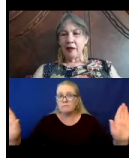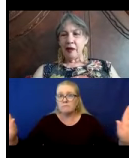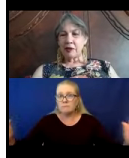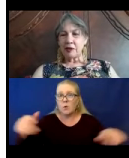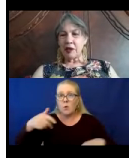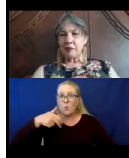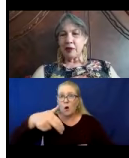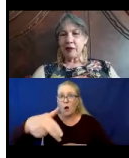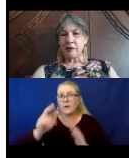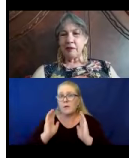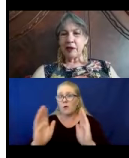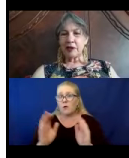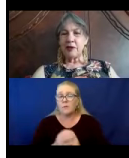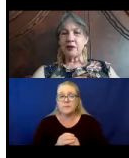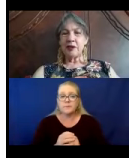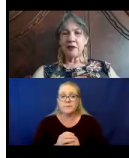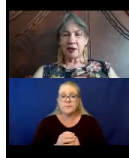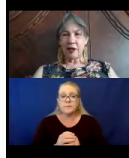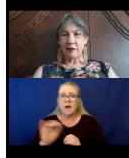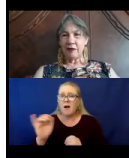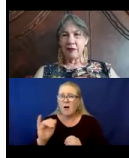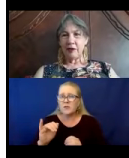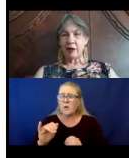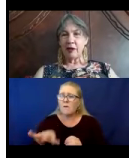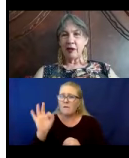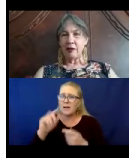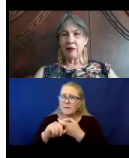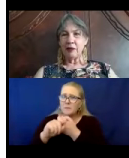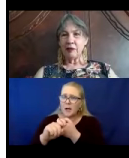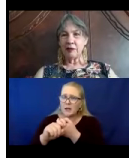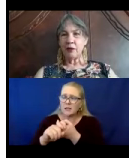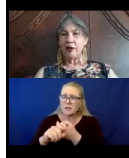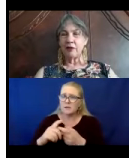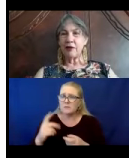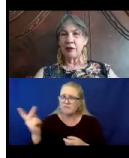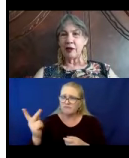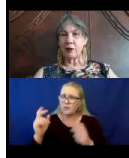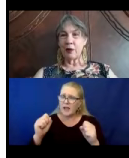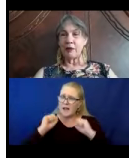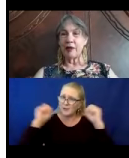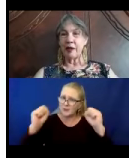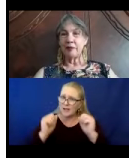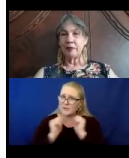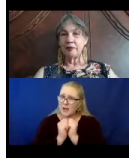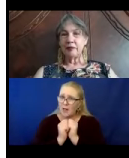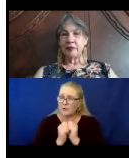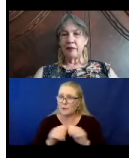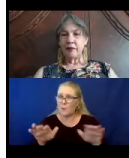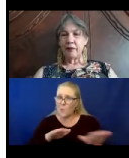And get an exercise buddy. It makes a huge difference to have somebody that you know is waiting for you to take a walk with them.